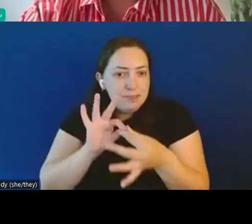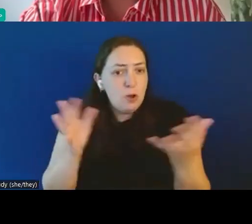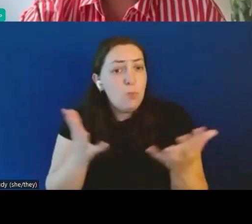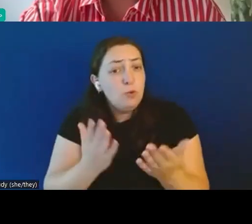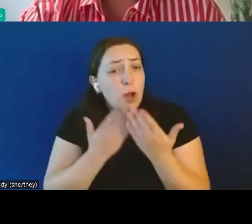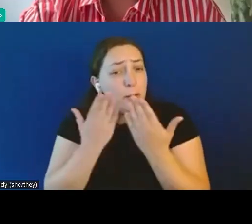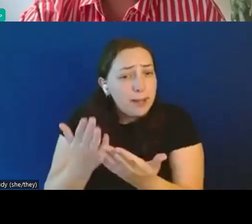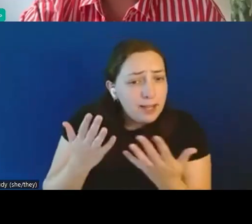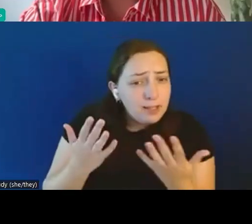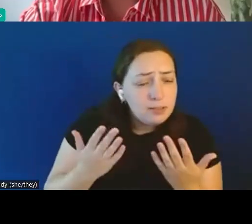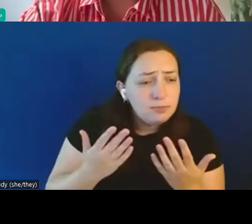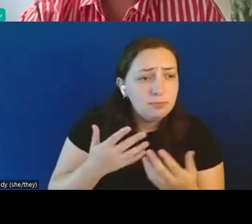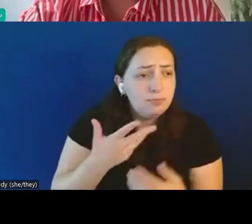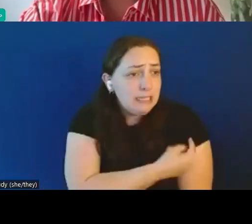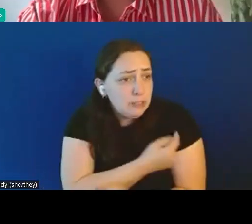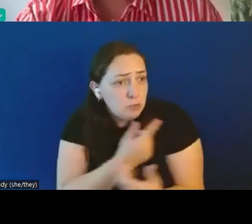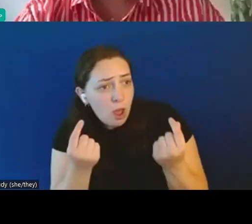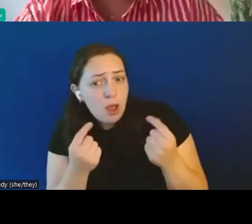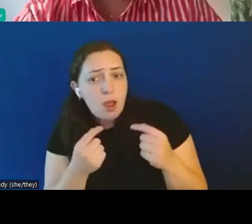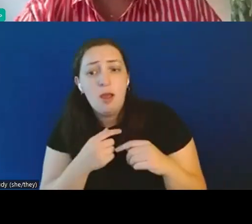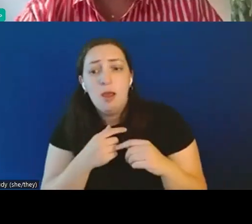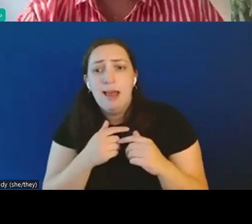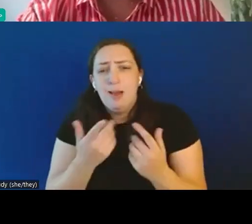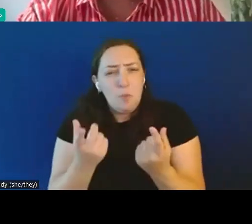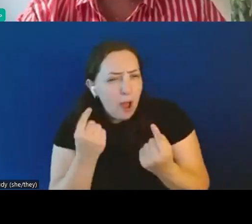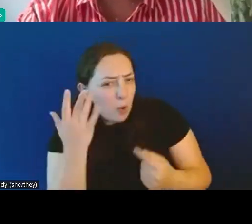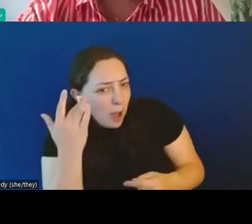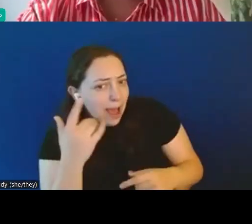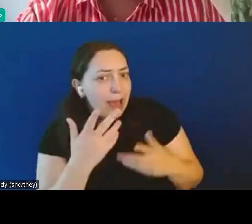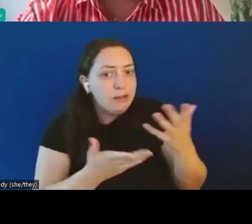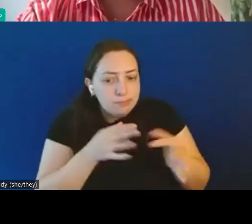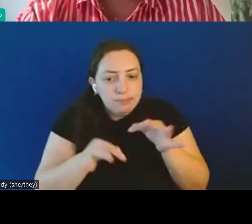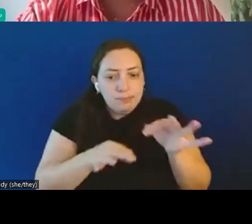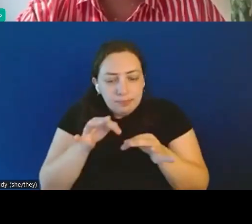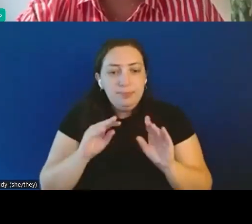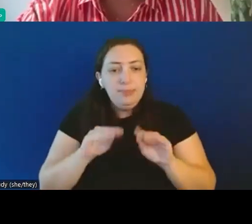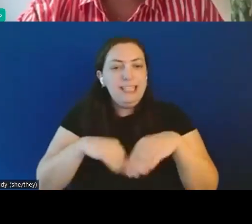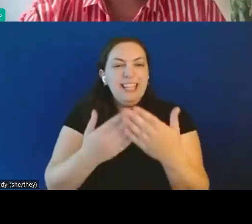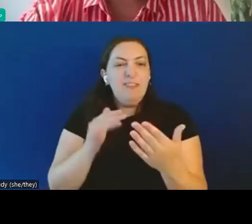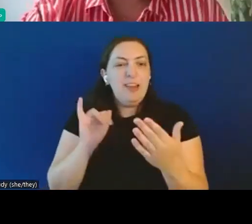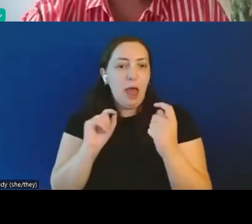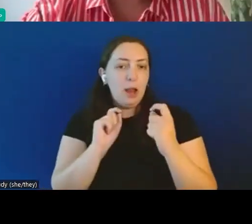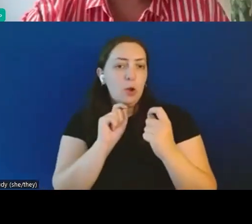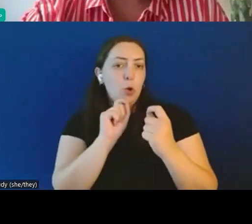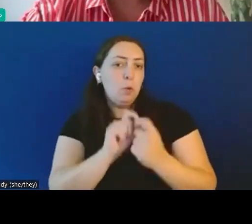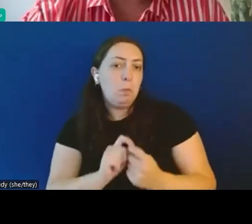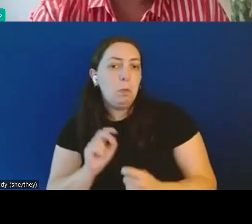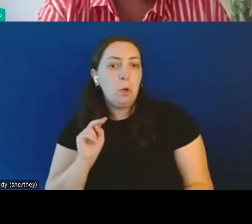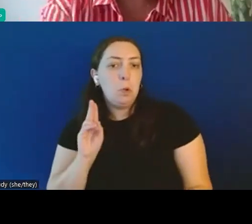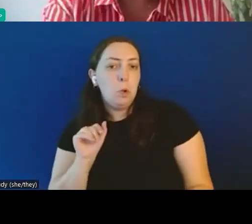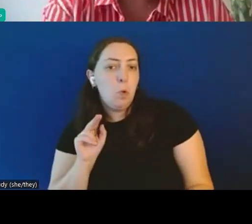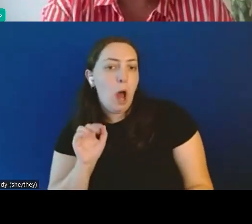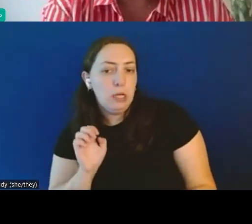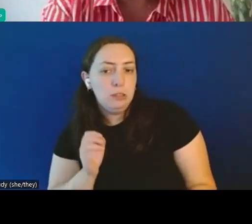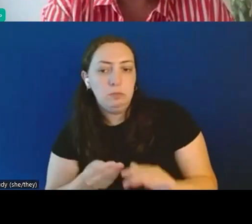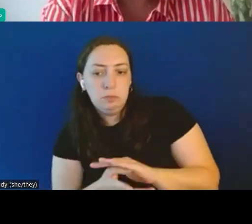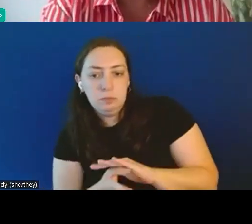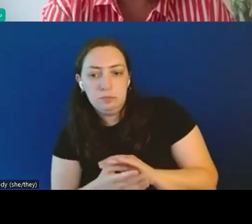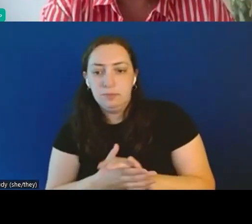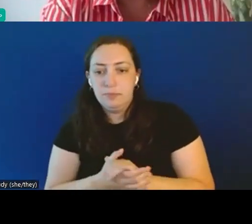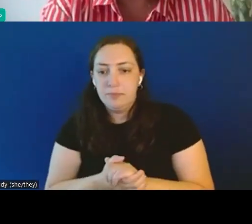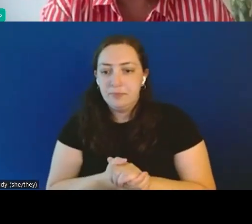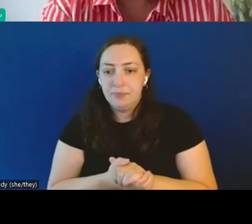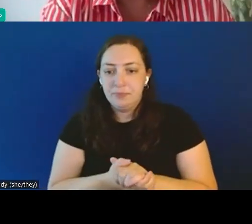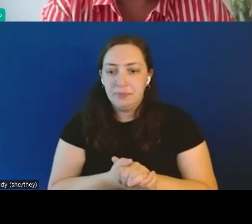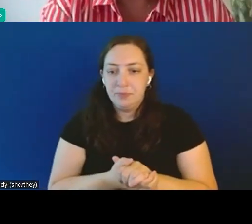and having conversations, answering the questions, giving the nuance like Caitlin already recommended today. And so I think